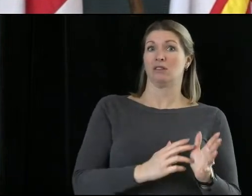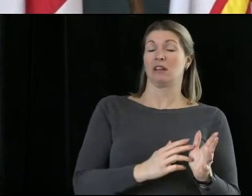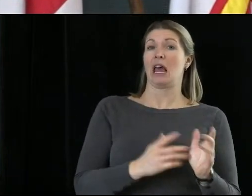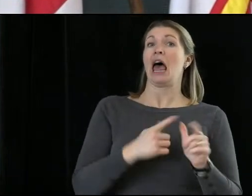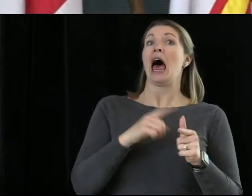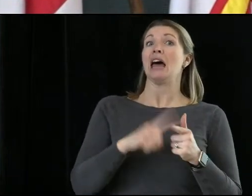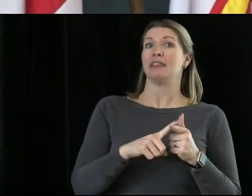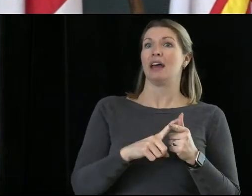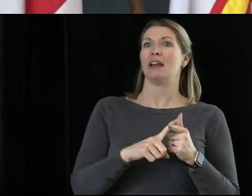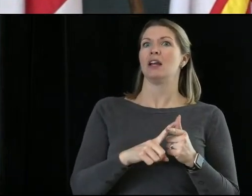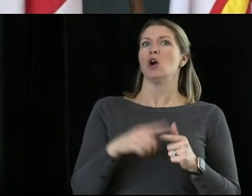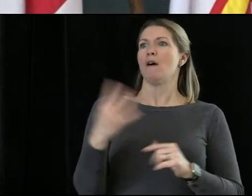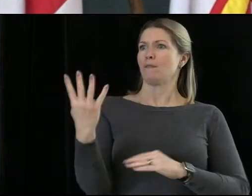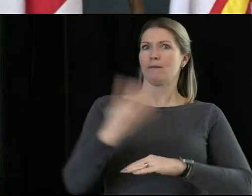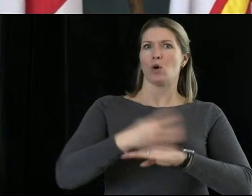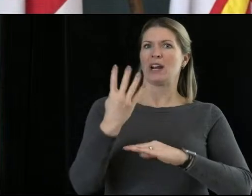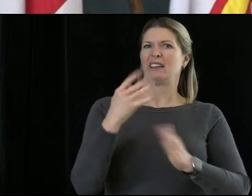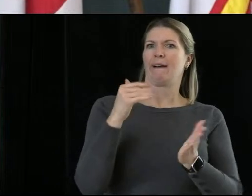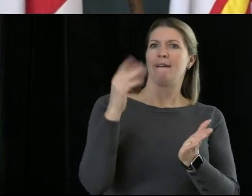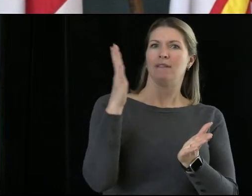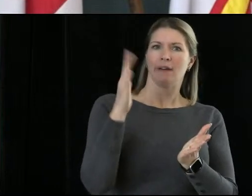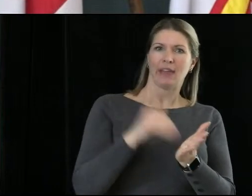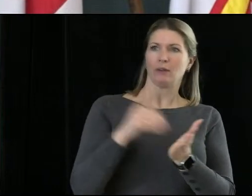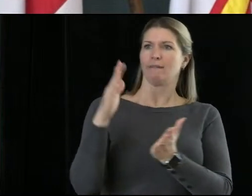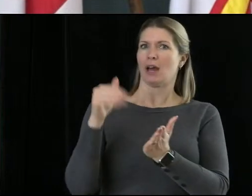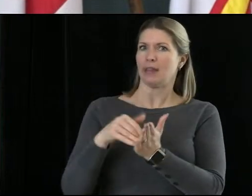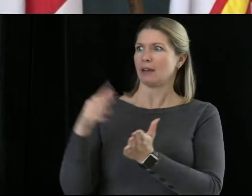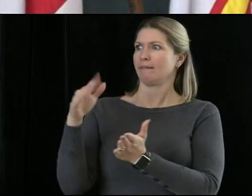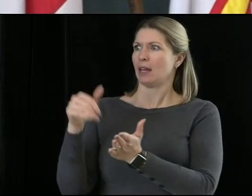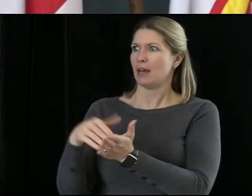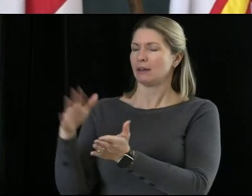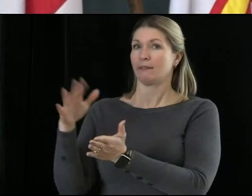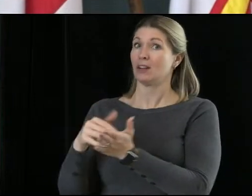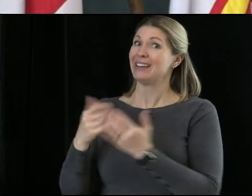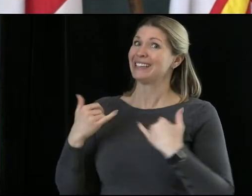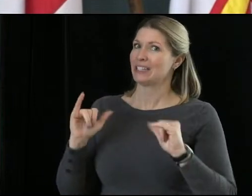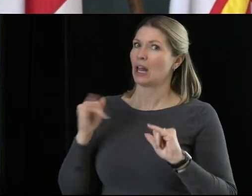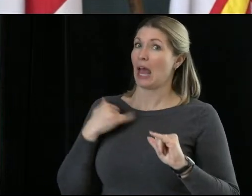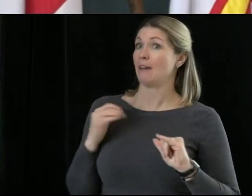4 days after that, and we still have over 25,000 followers